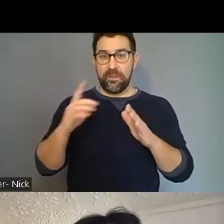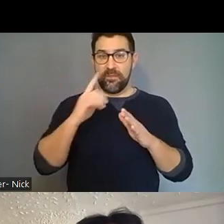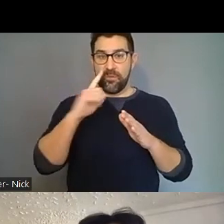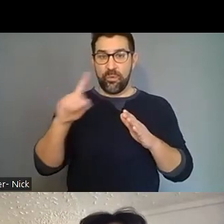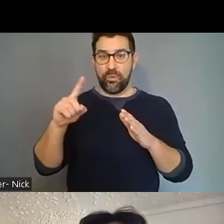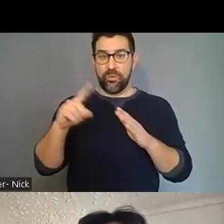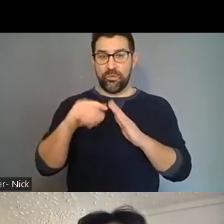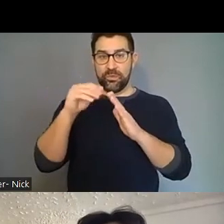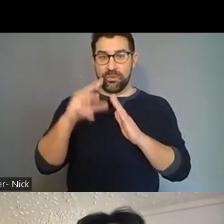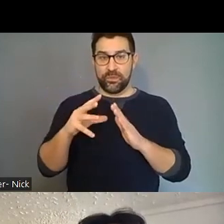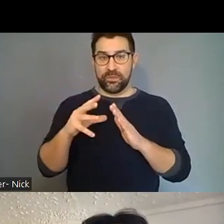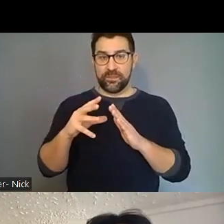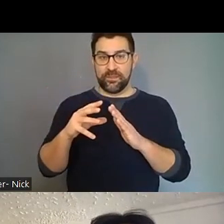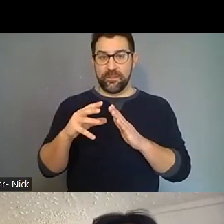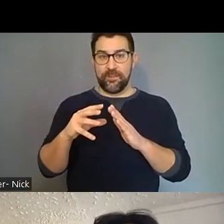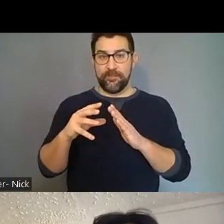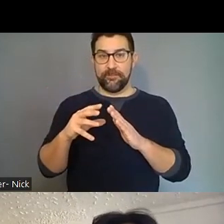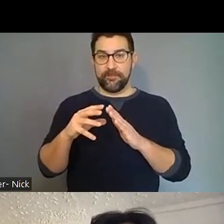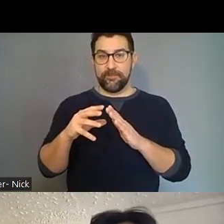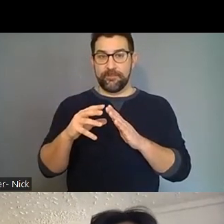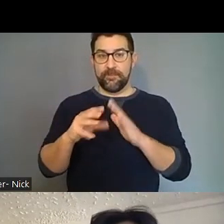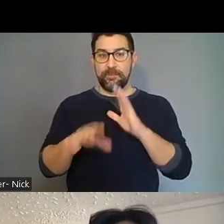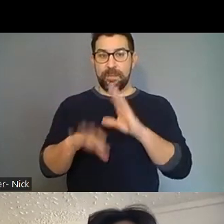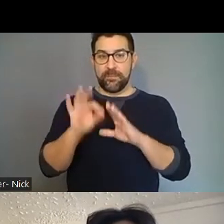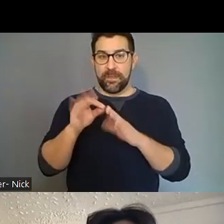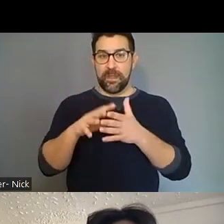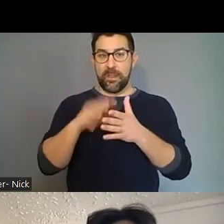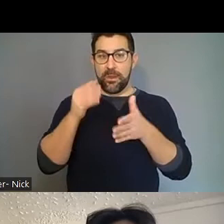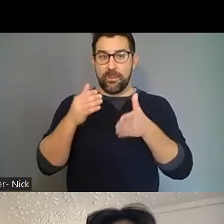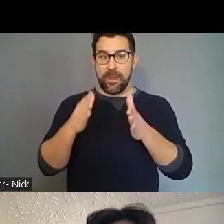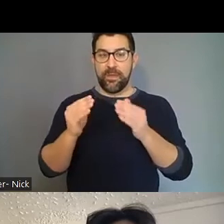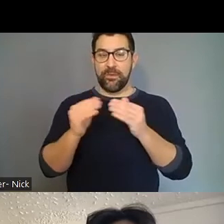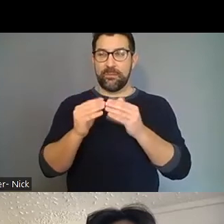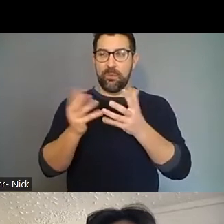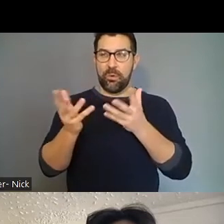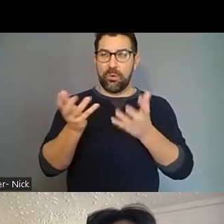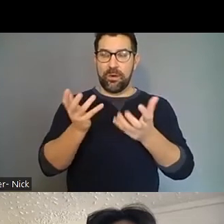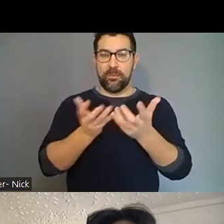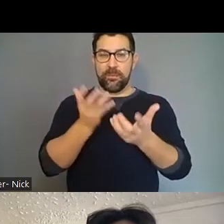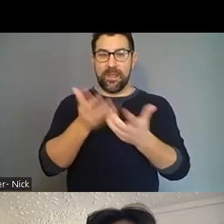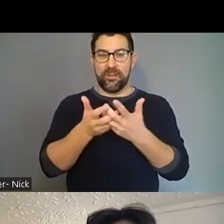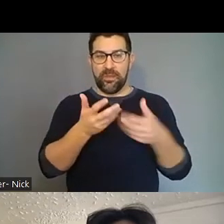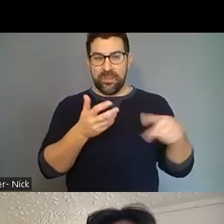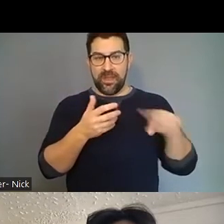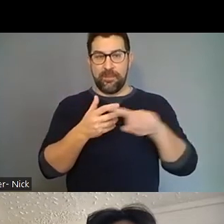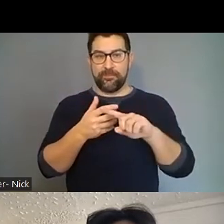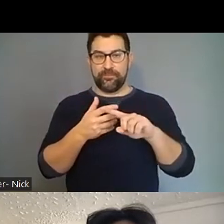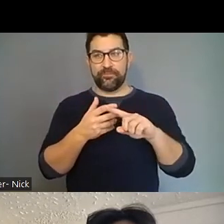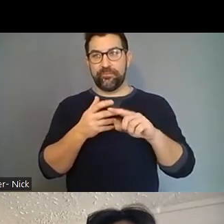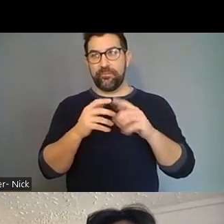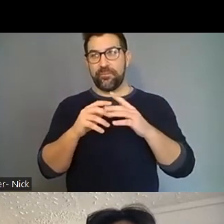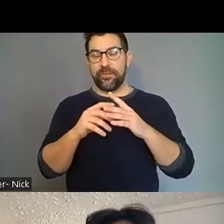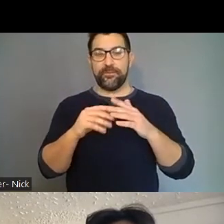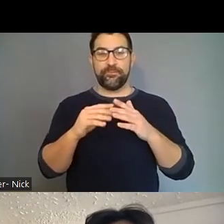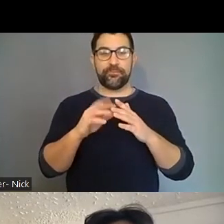students to choose a learning path that was more fitted for them. So to introduce remote